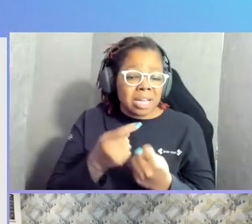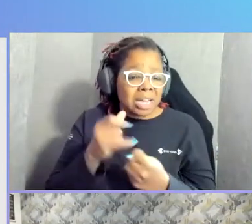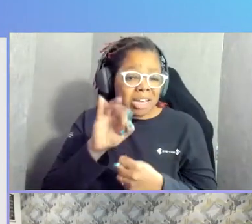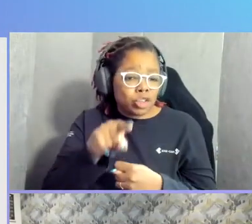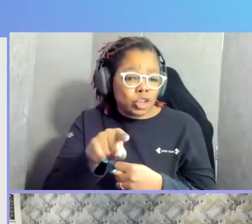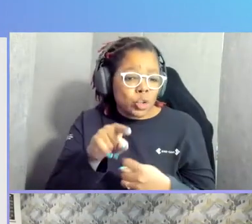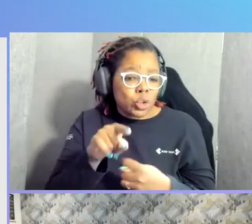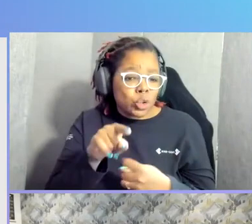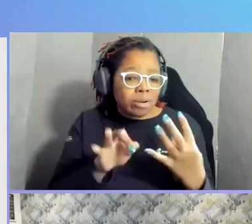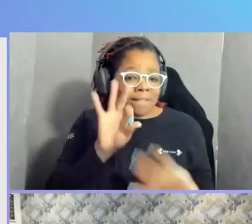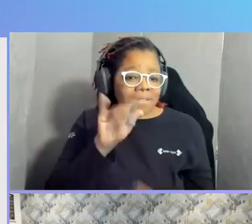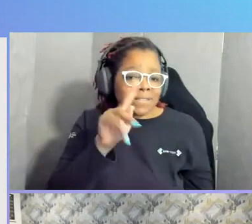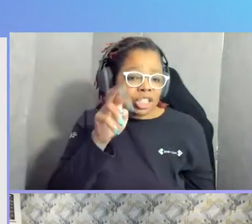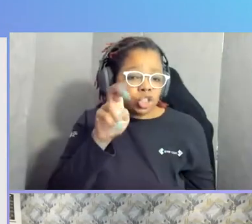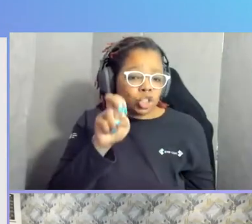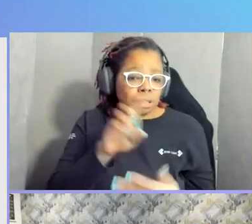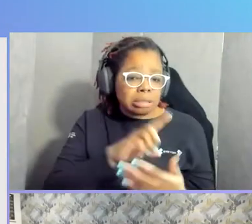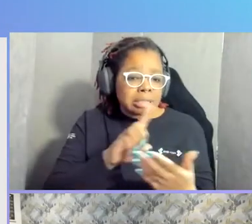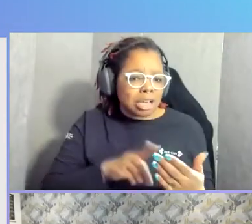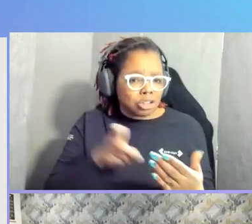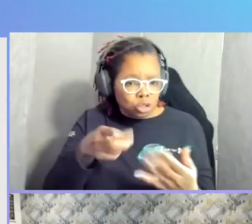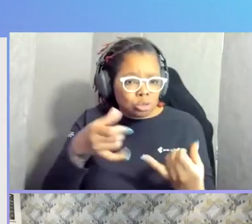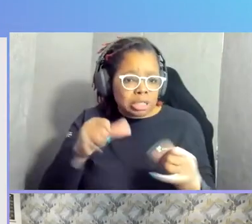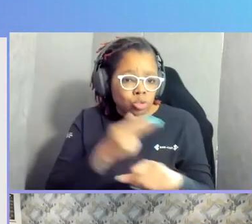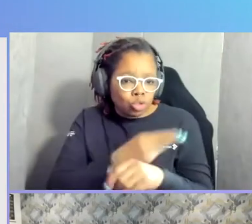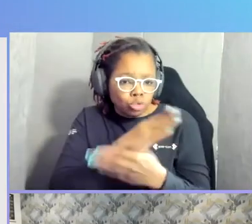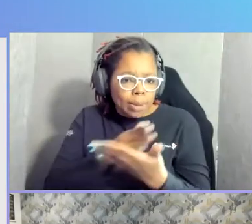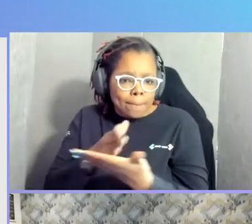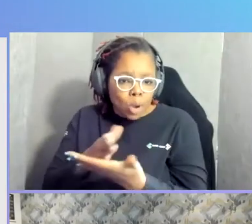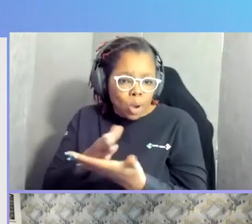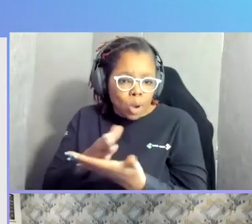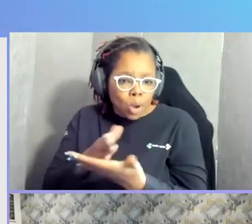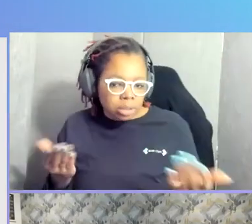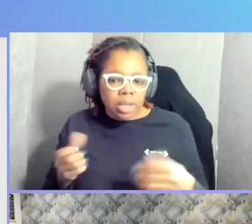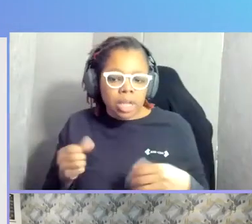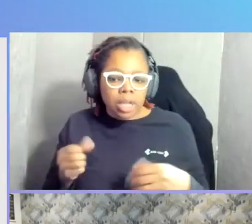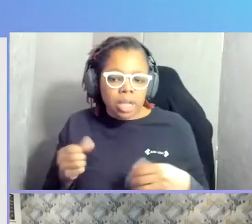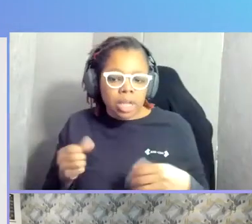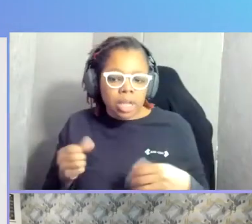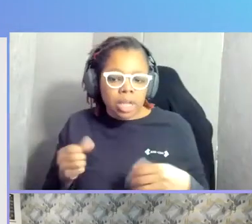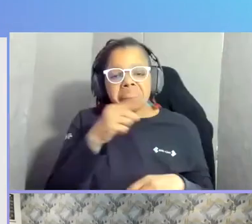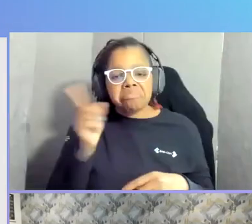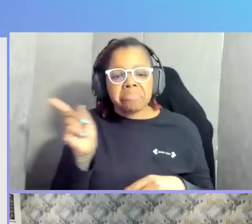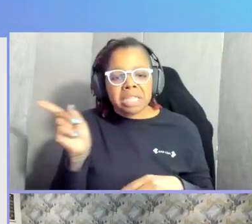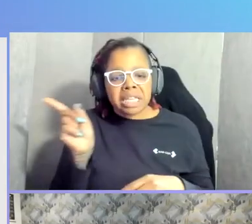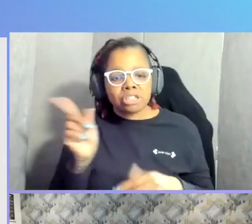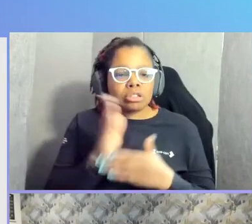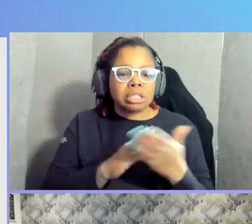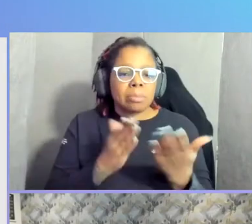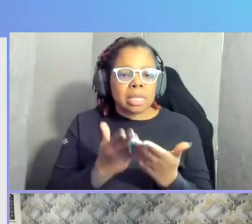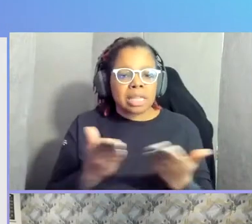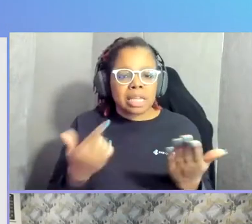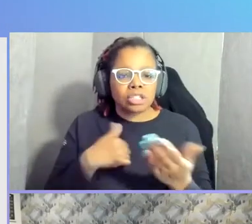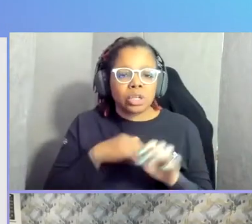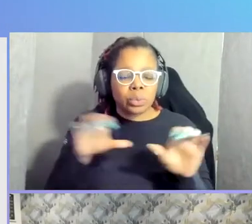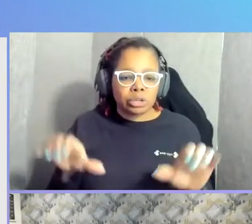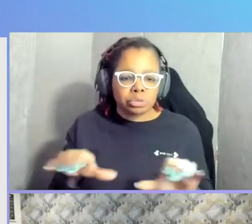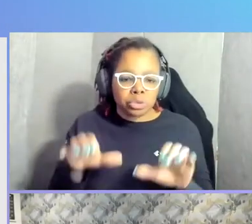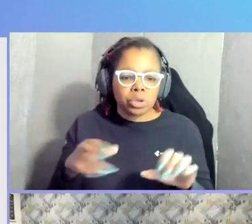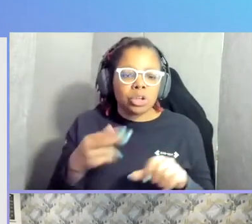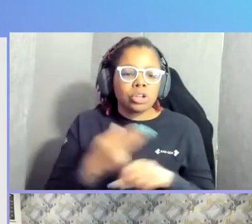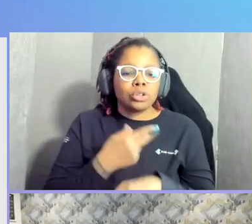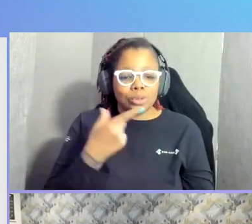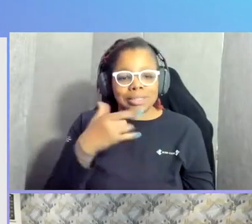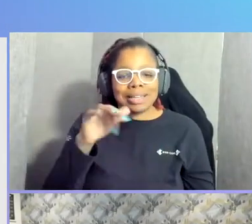still a design system user. Look, you use components. So these are some of the things that we do using the